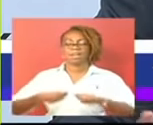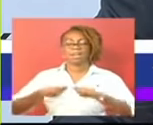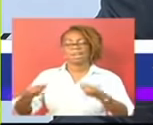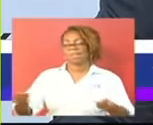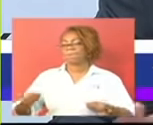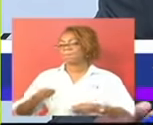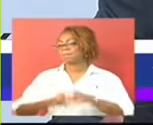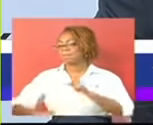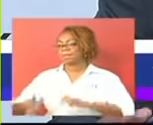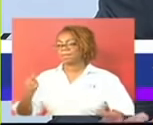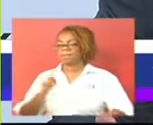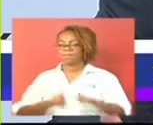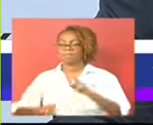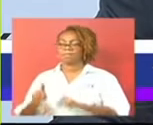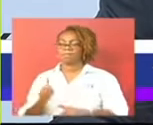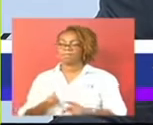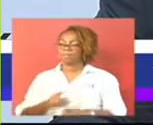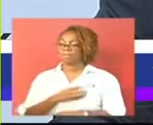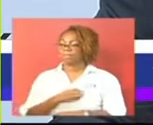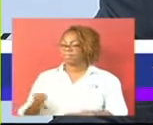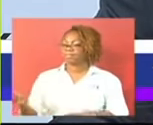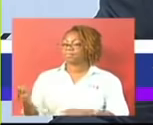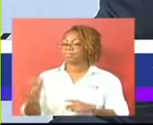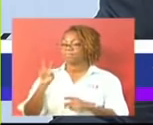the spike proteins and the receptor cell,